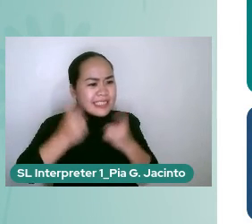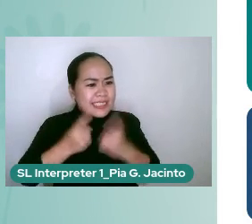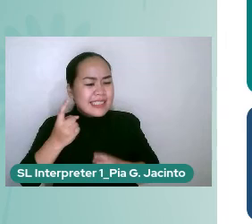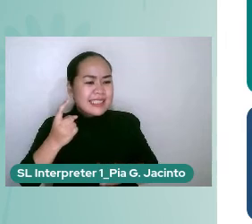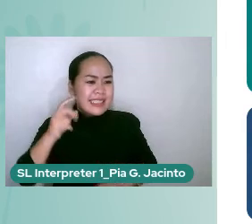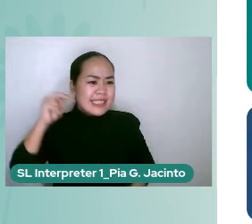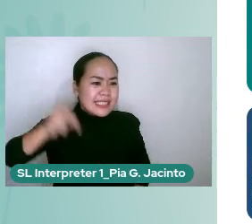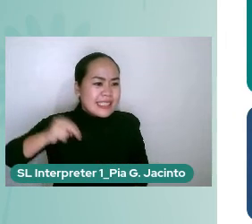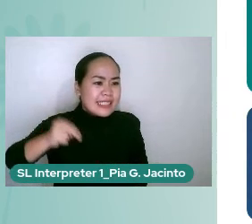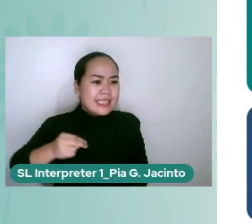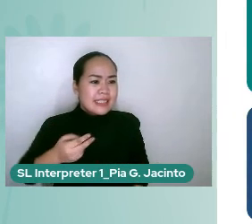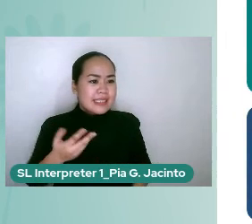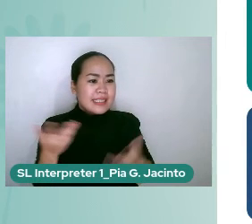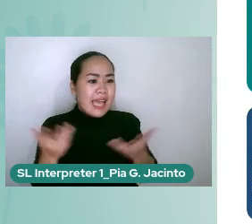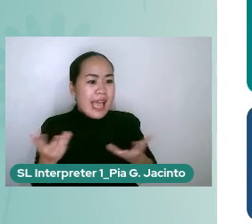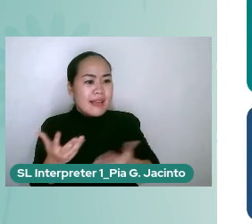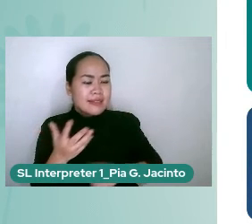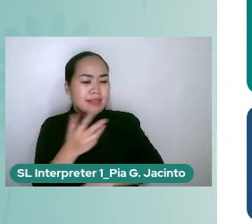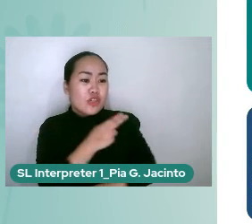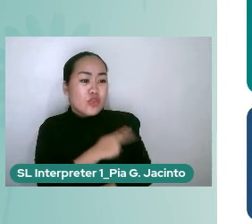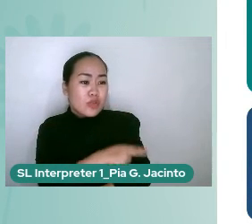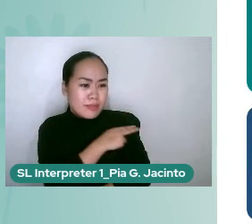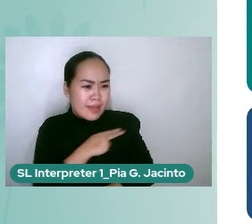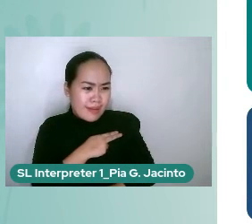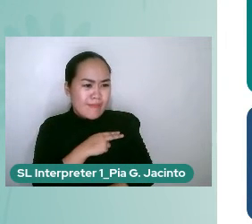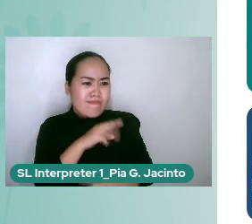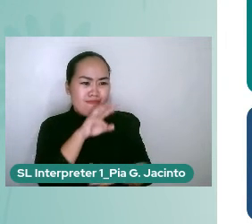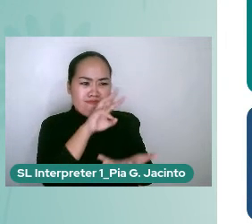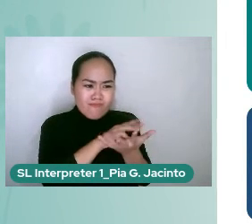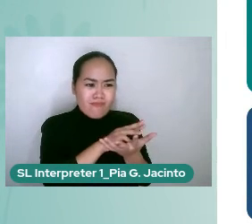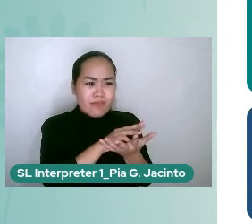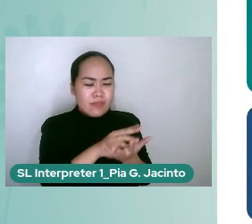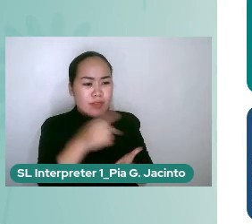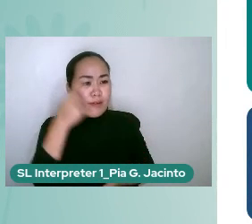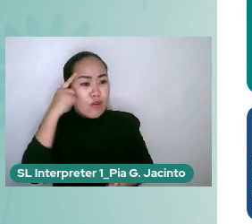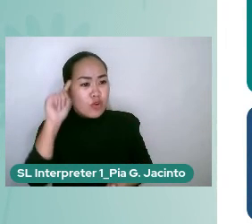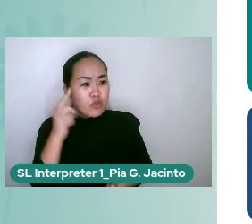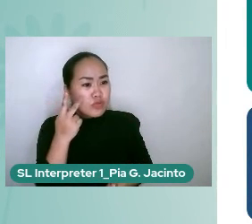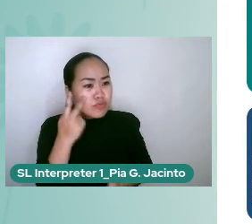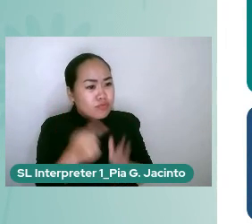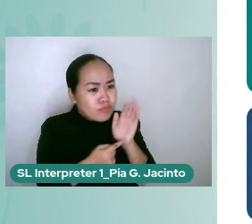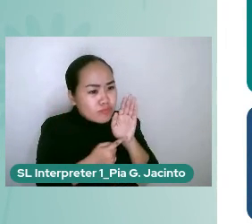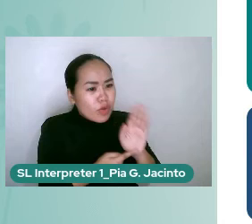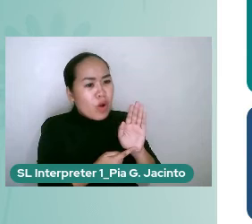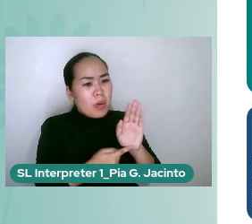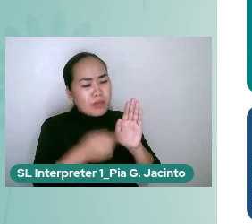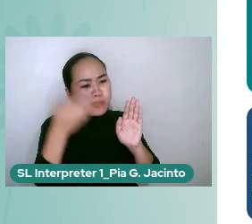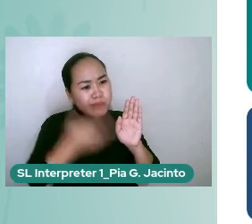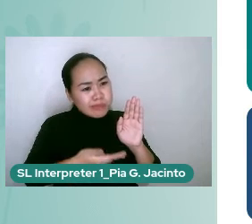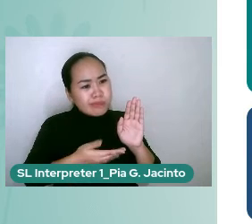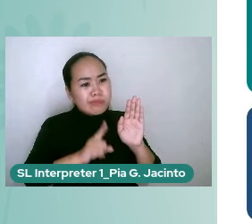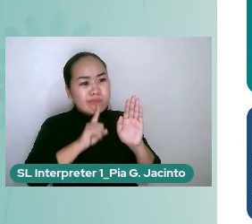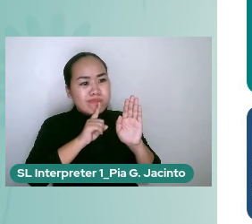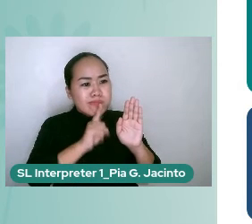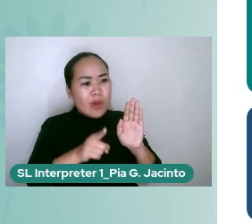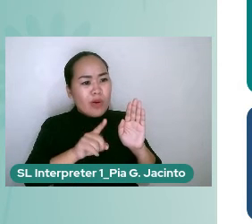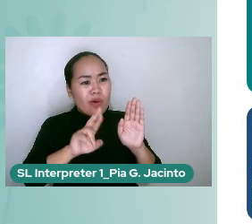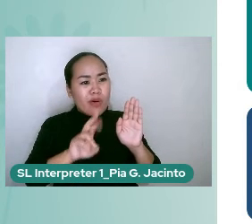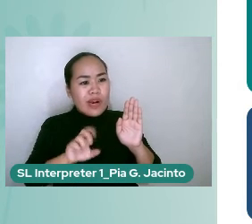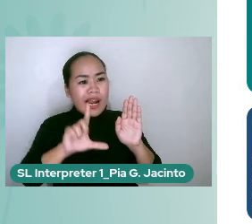hospital. With self-sampling, it's been shown to be effective, to be reliable if a woman does it